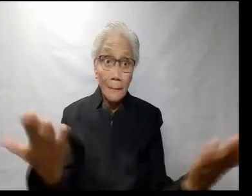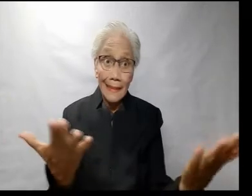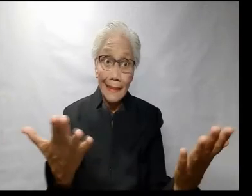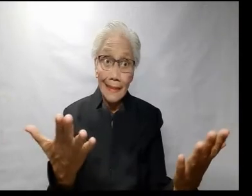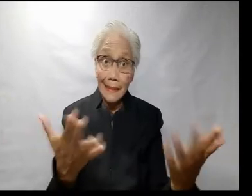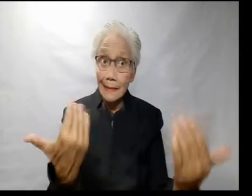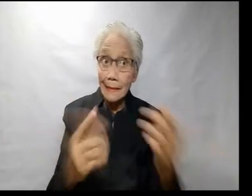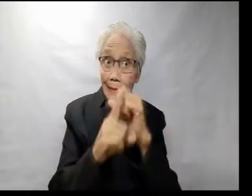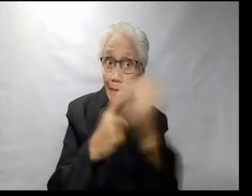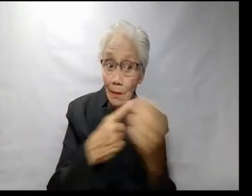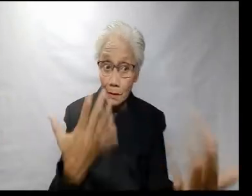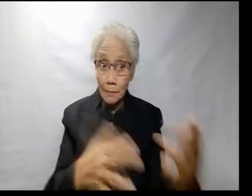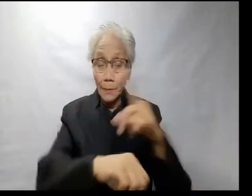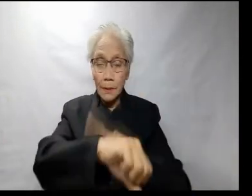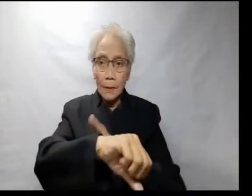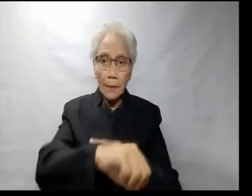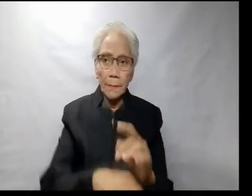This is the paradox of our time.